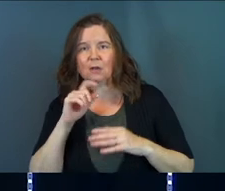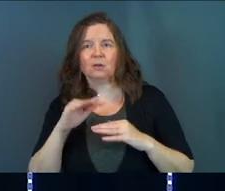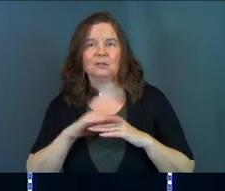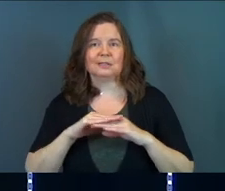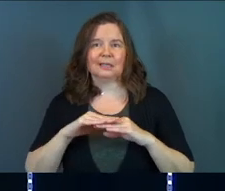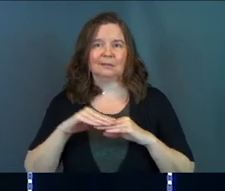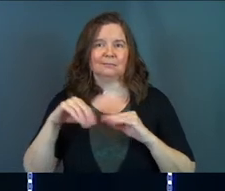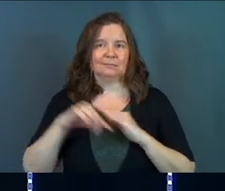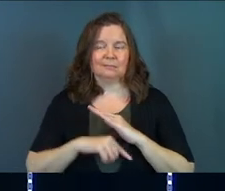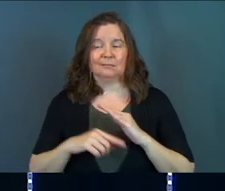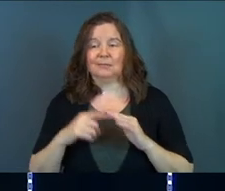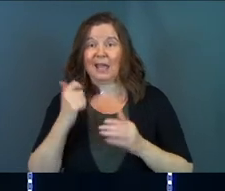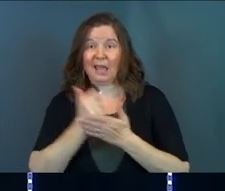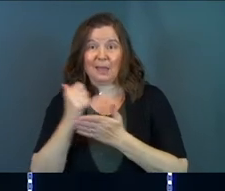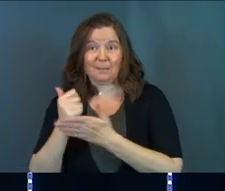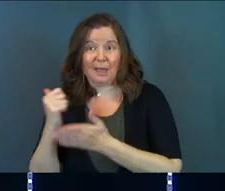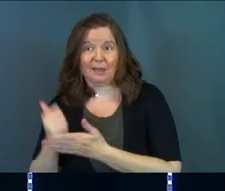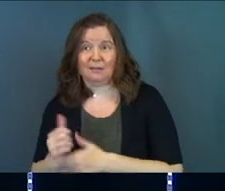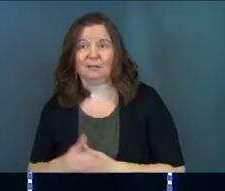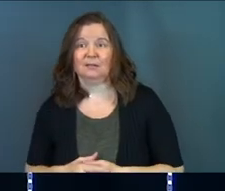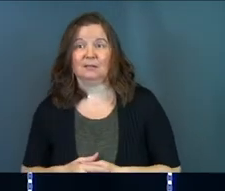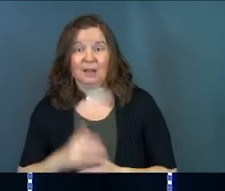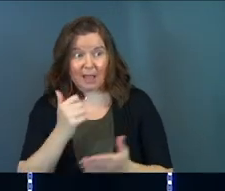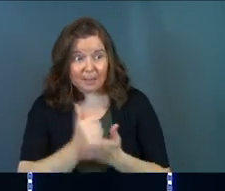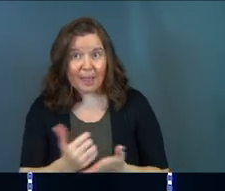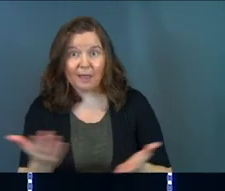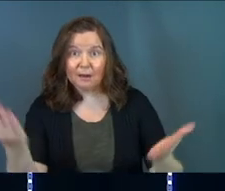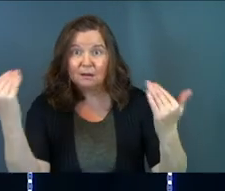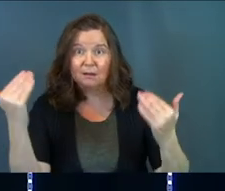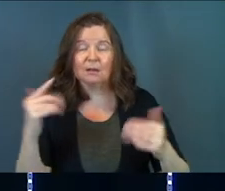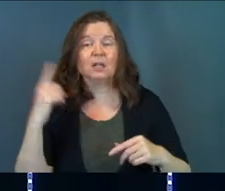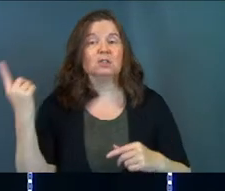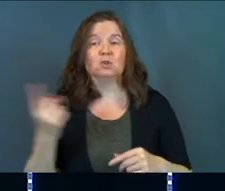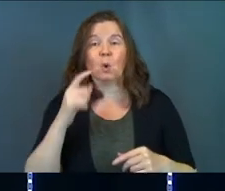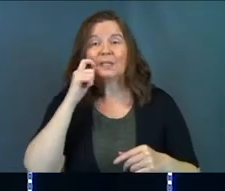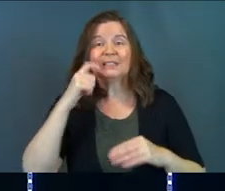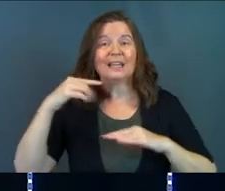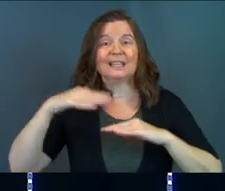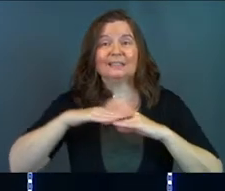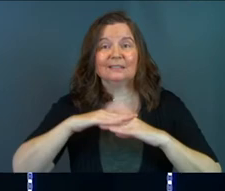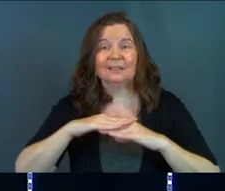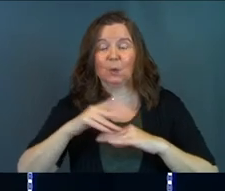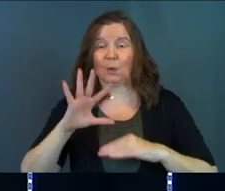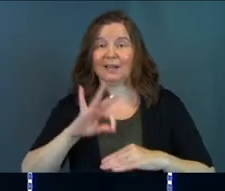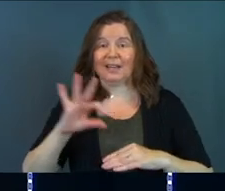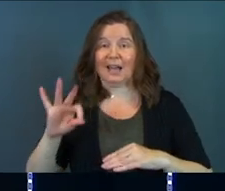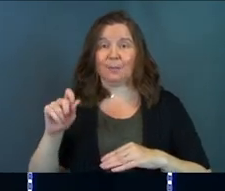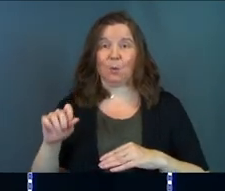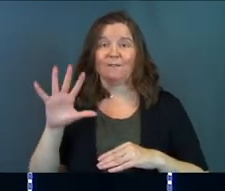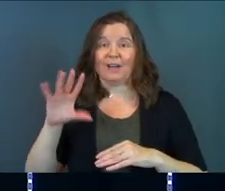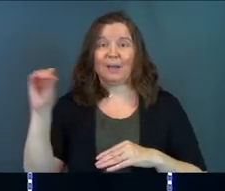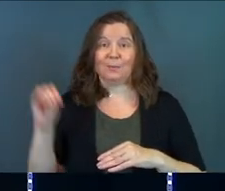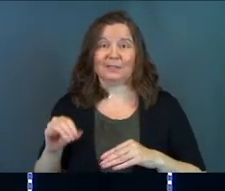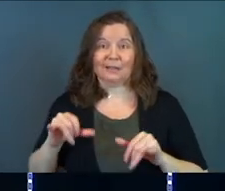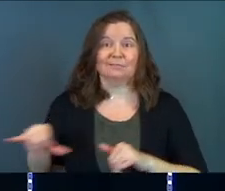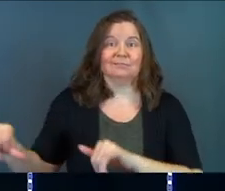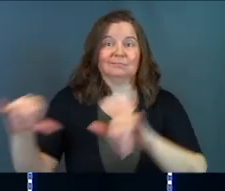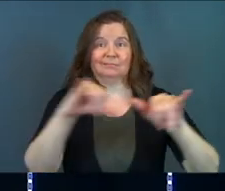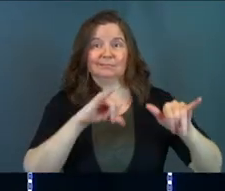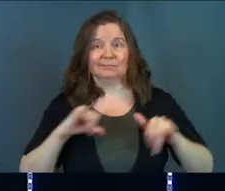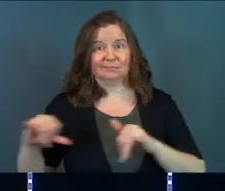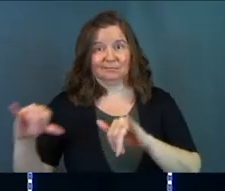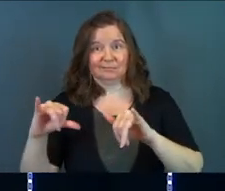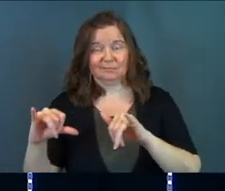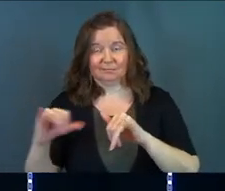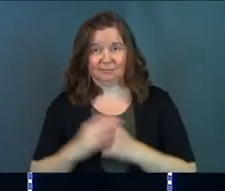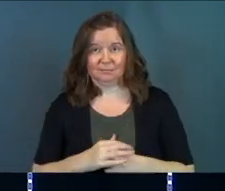is only skin deep. Amen. You should be amening every single one of these. Amen. It's only skin deep. We are 99.5%